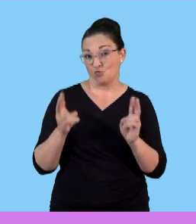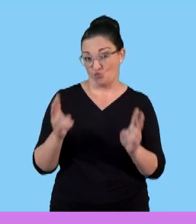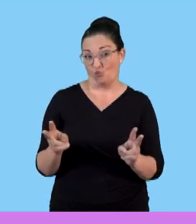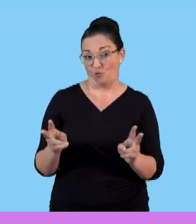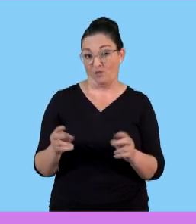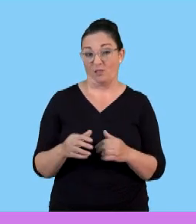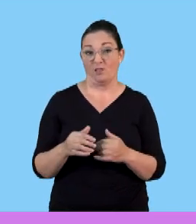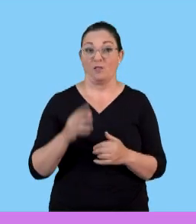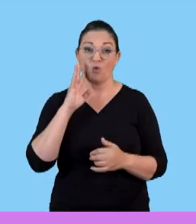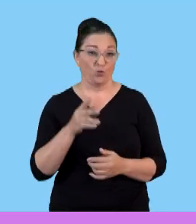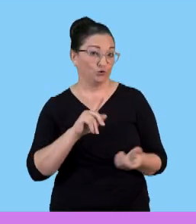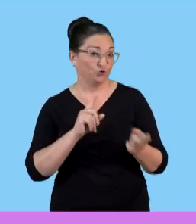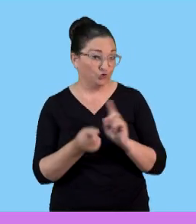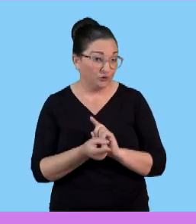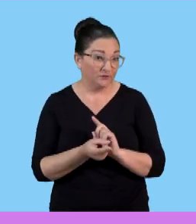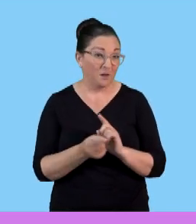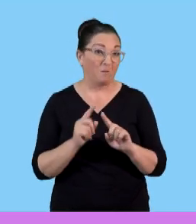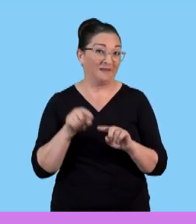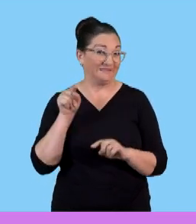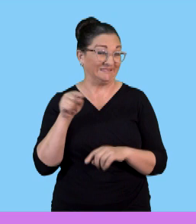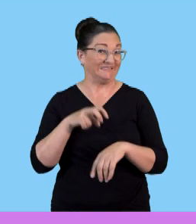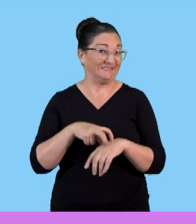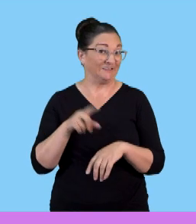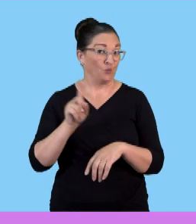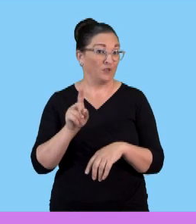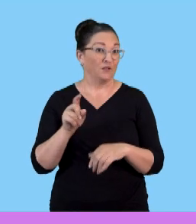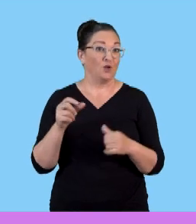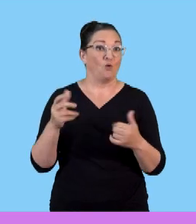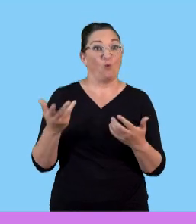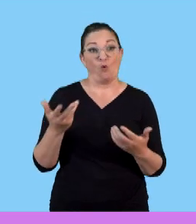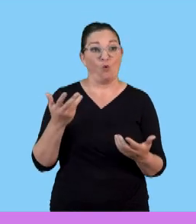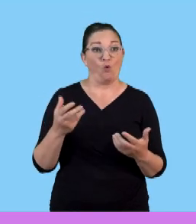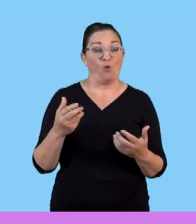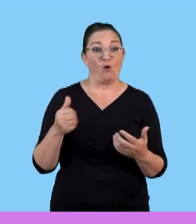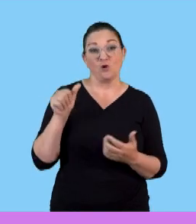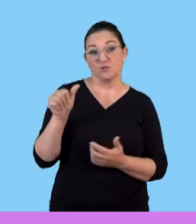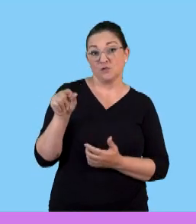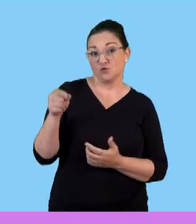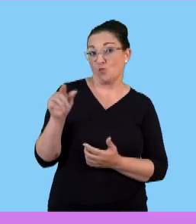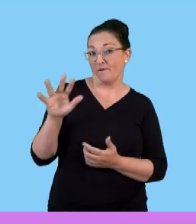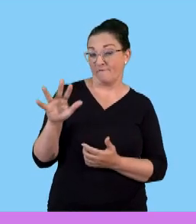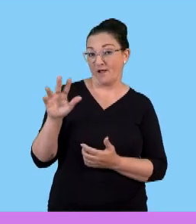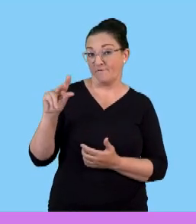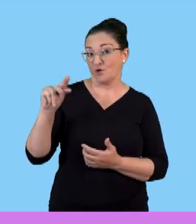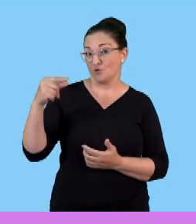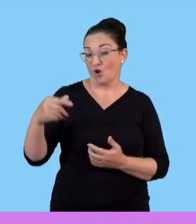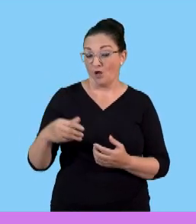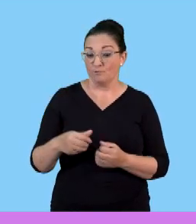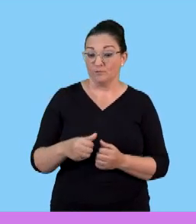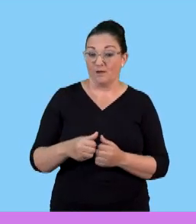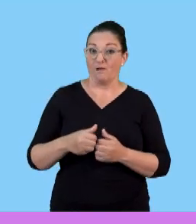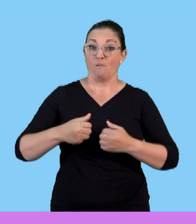weight status is saying that he has a normal weight. If he loses or gains